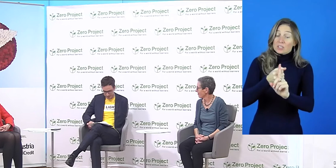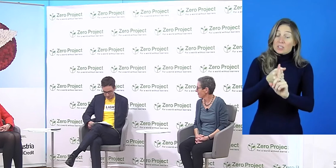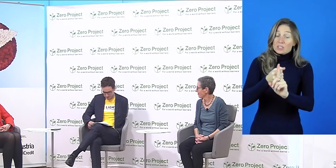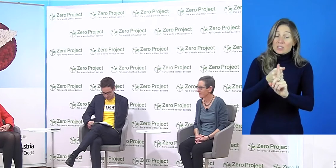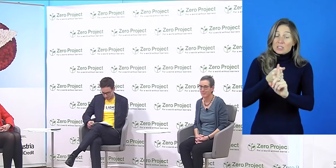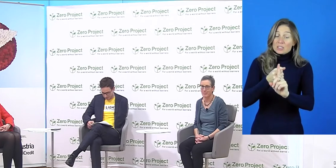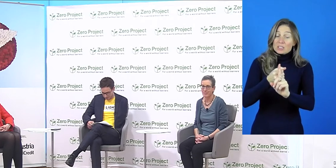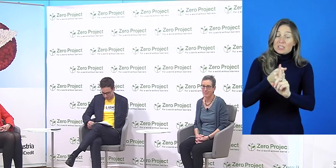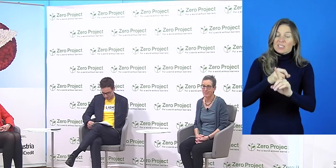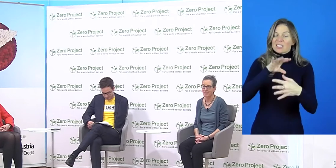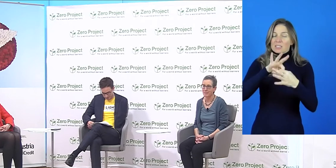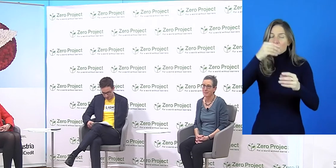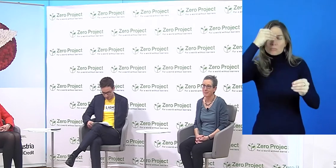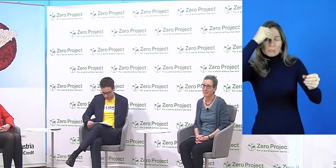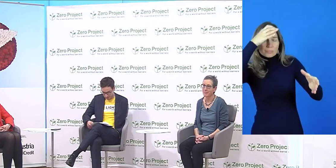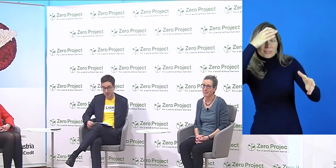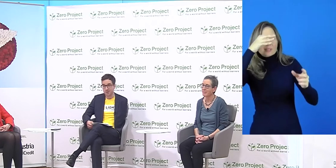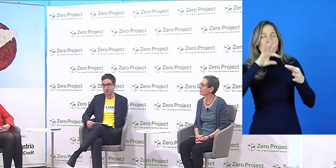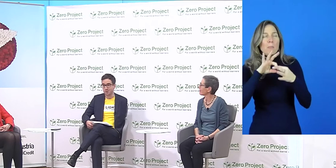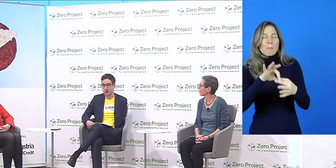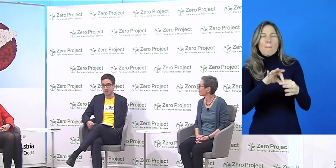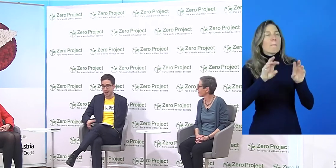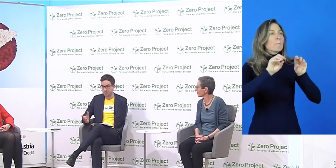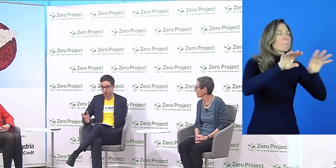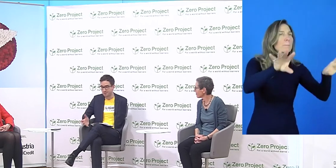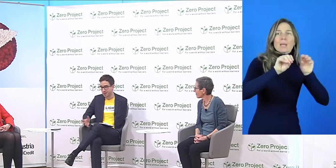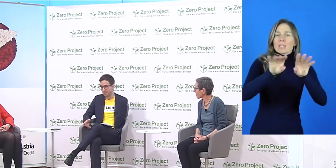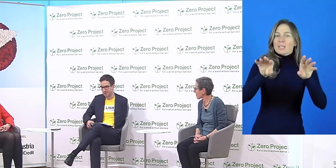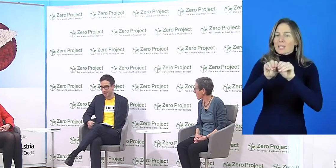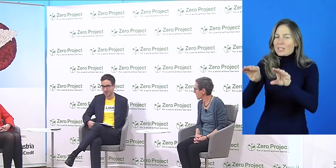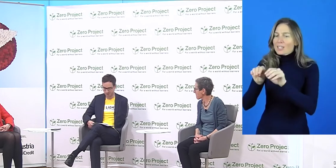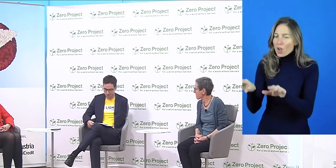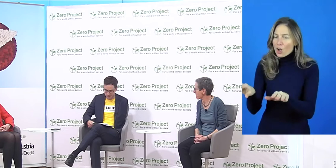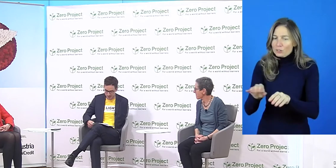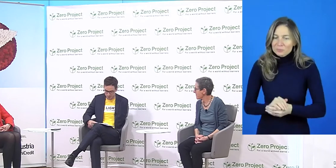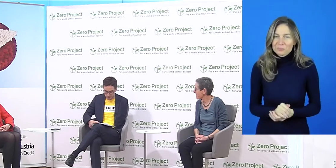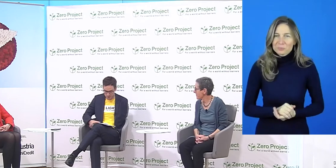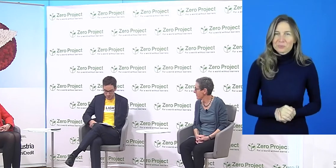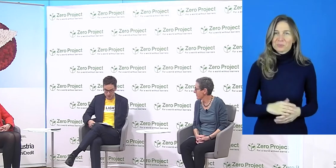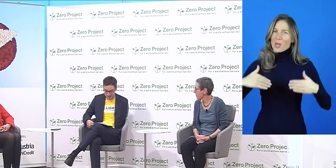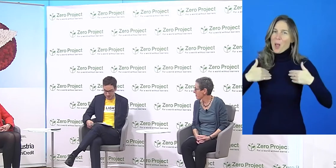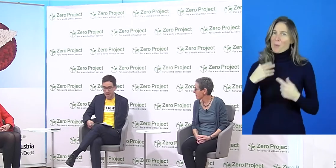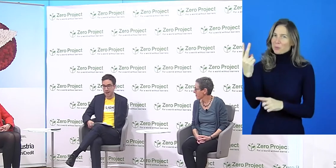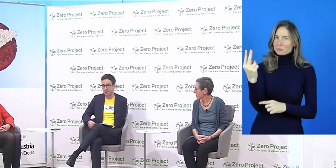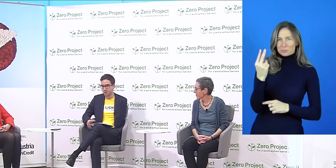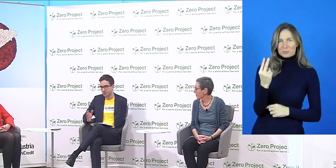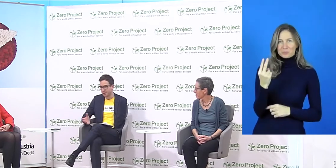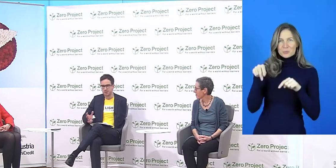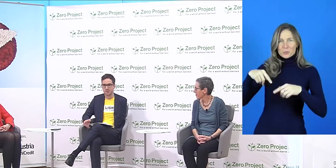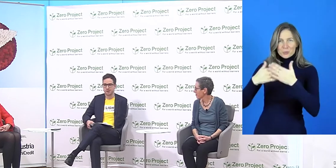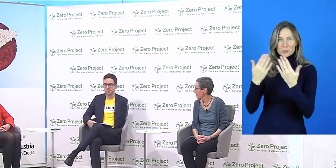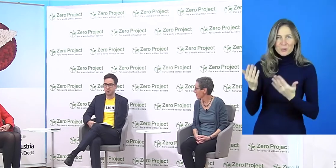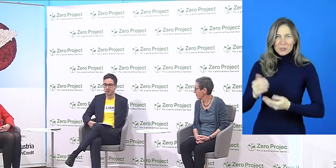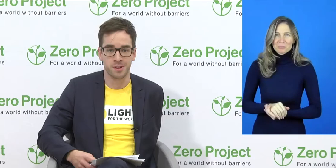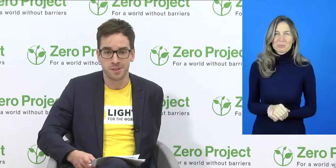PR department with these topics. So I'm really happy to have them here today with us. We're gonna look a little